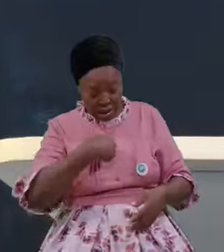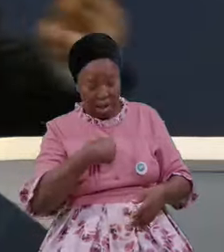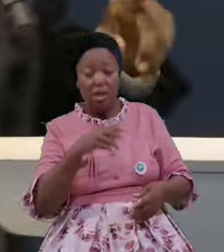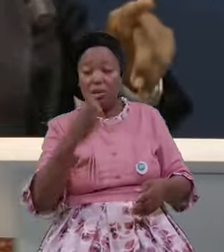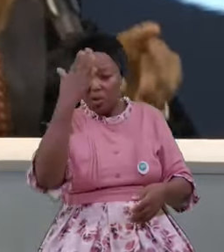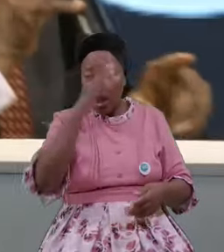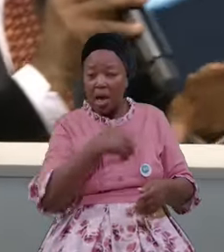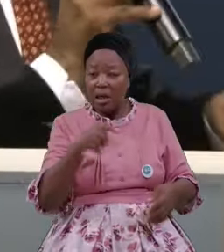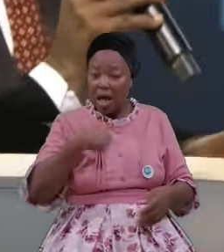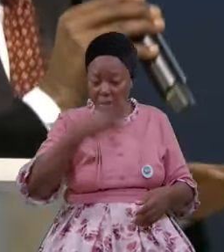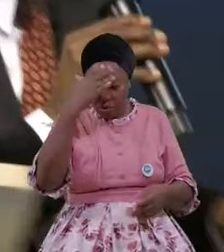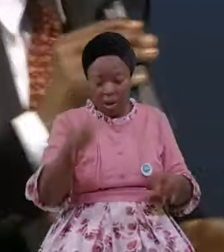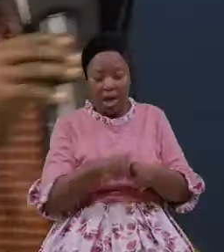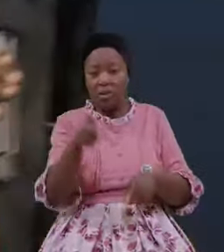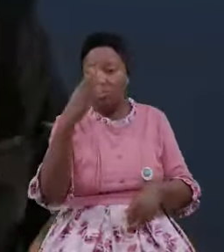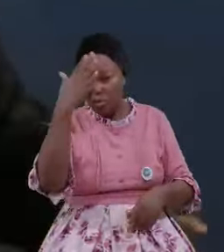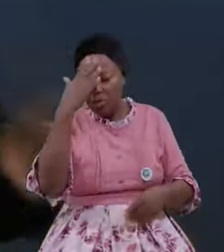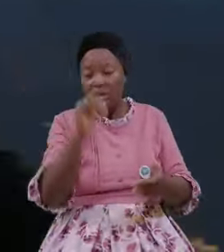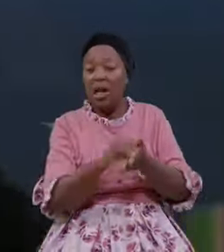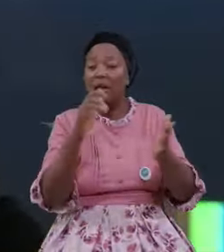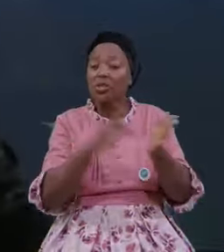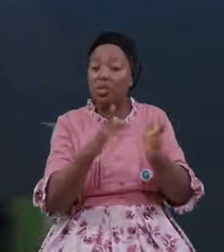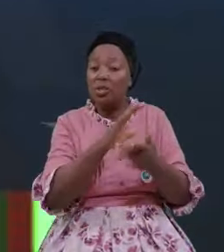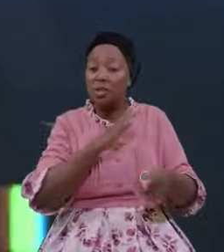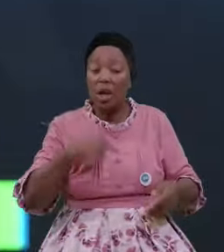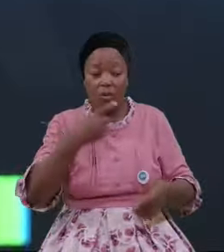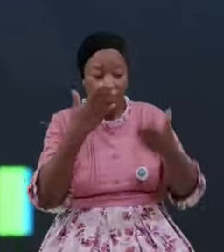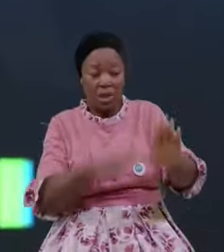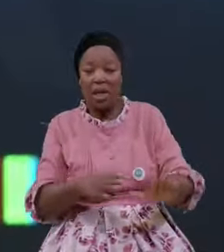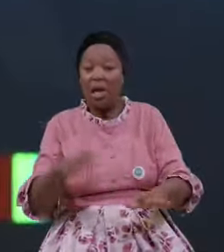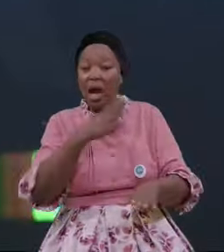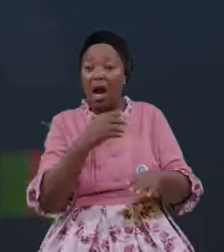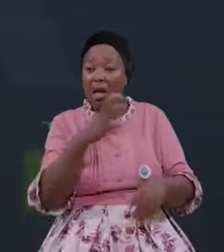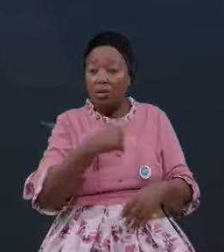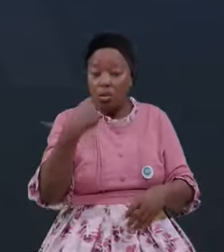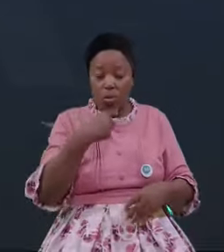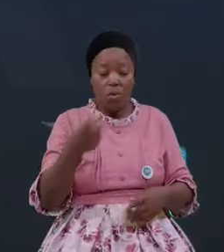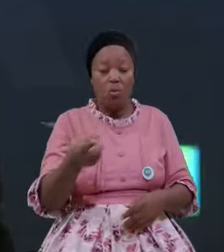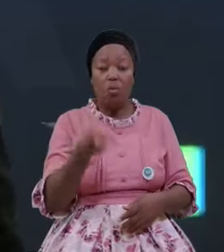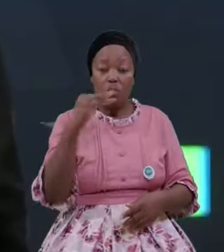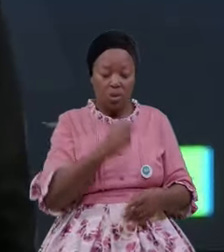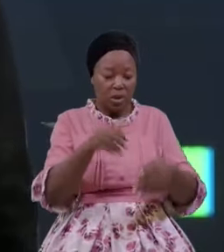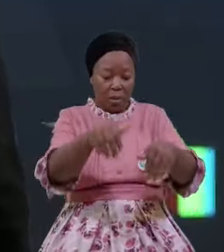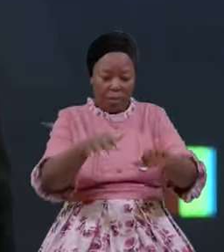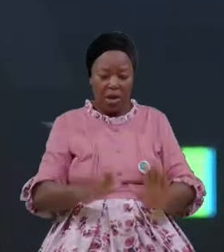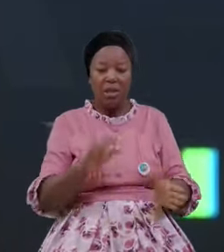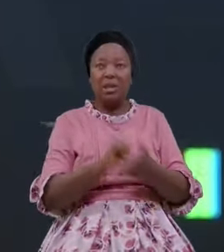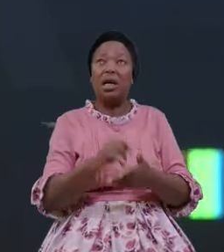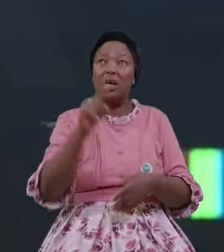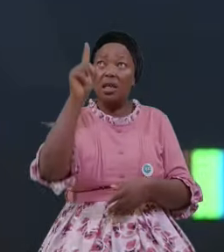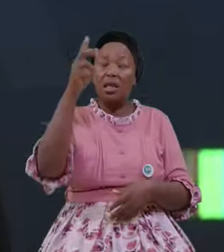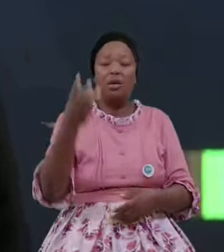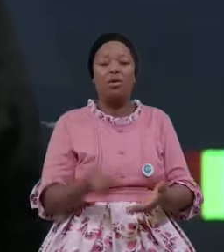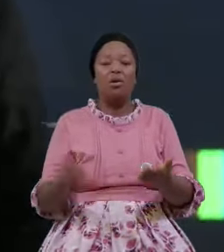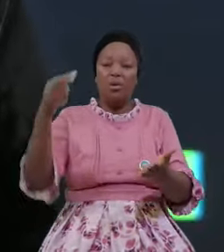that Jesus Christ, who died and who was buried, that he rose again.